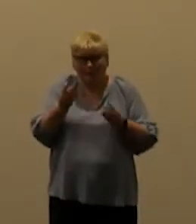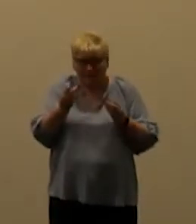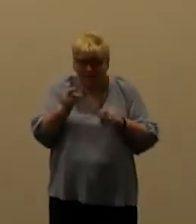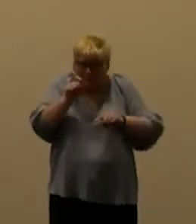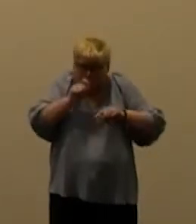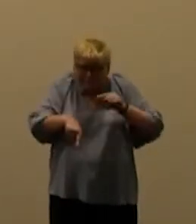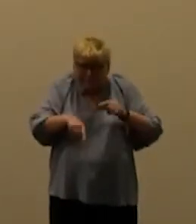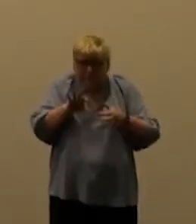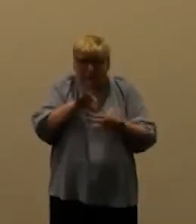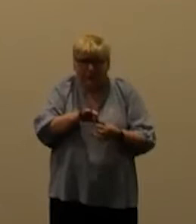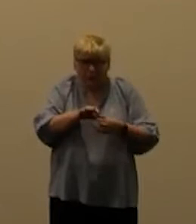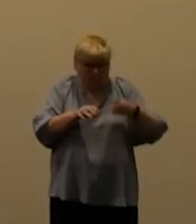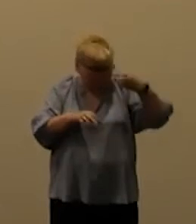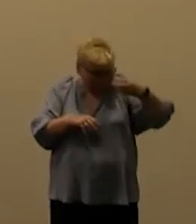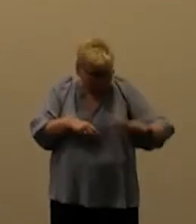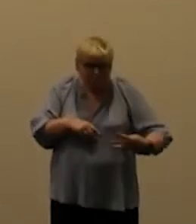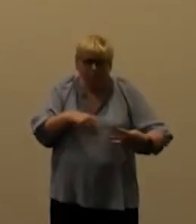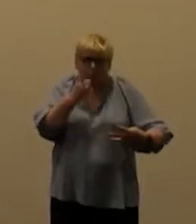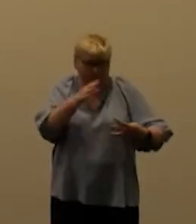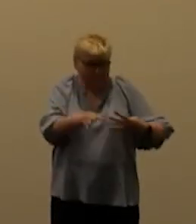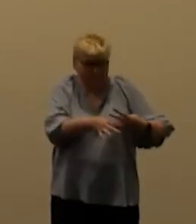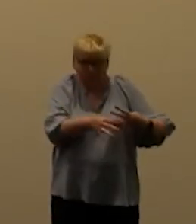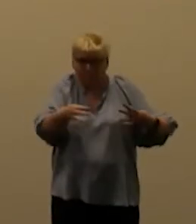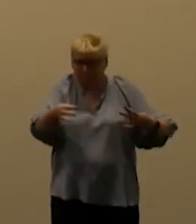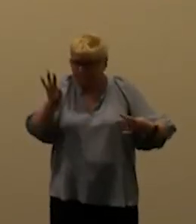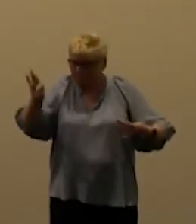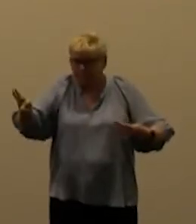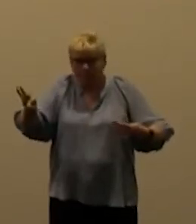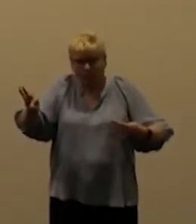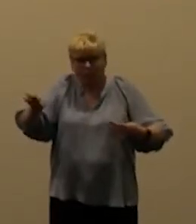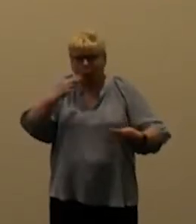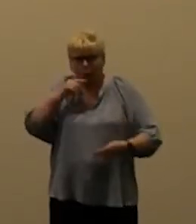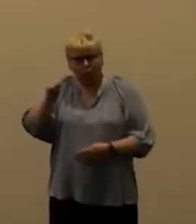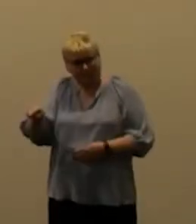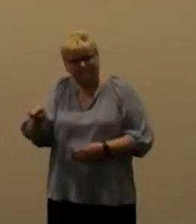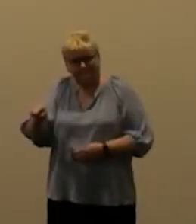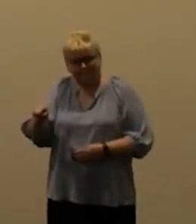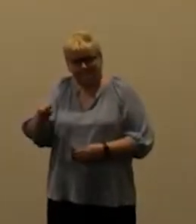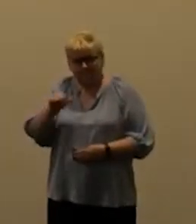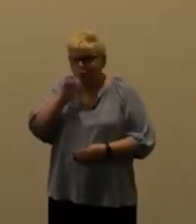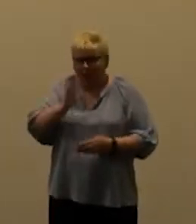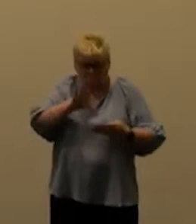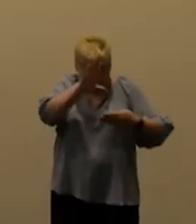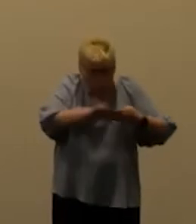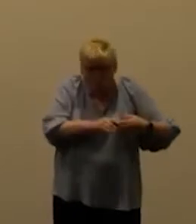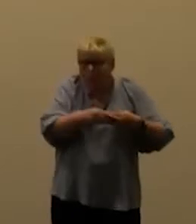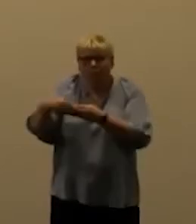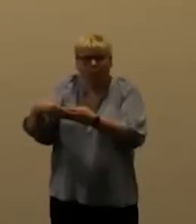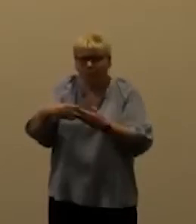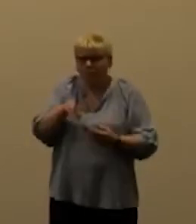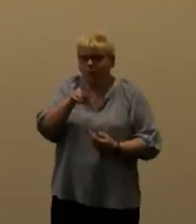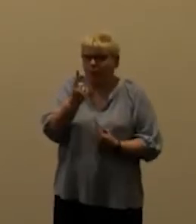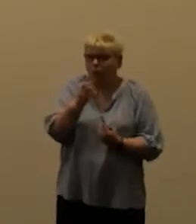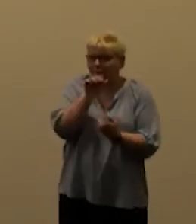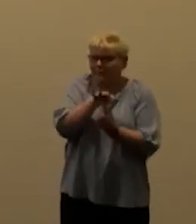can go choose that specific export and basically pull that out and apply that to a different tenant. Now, for me, that's one of the real key ones